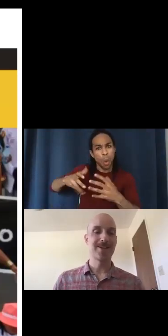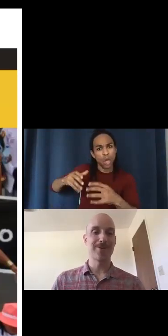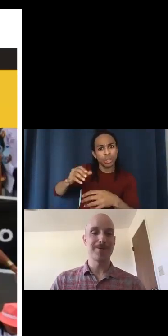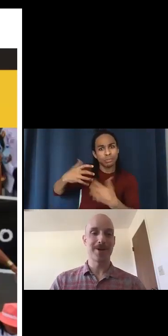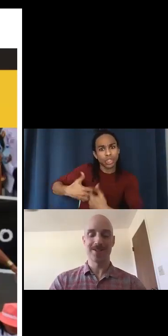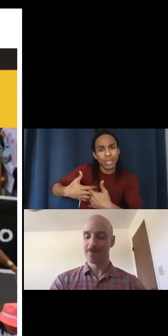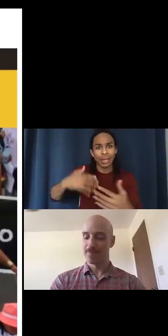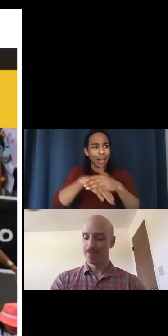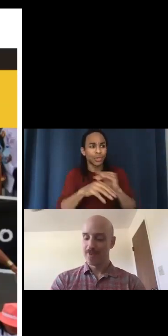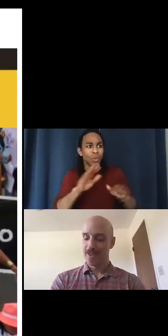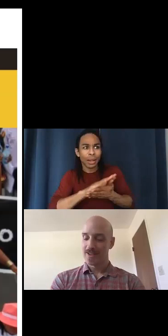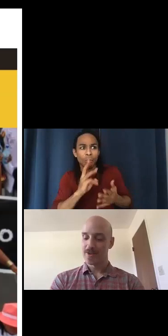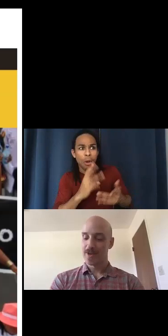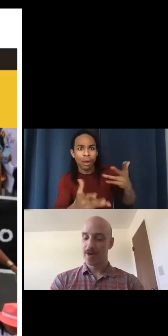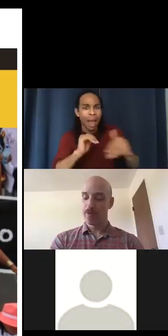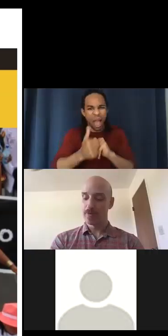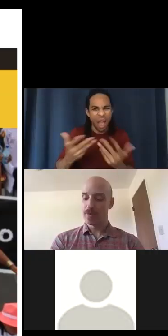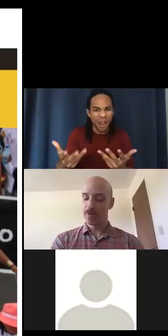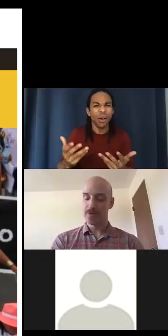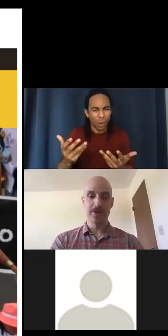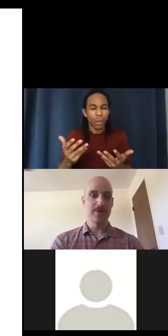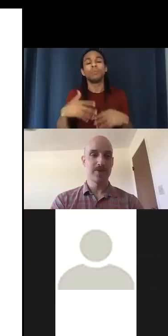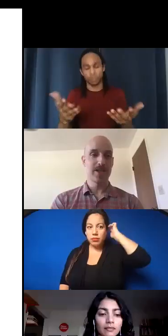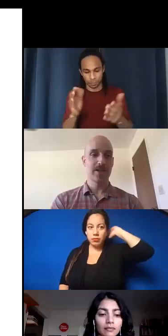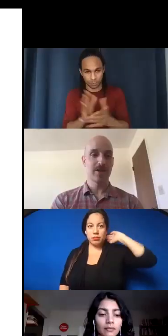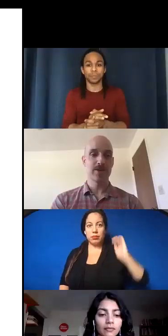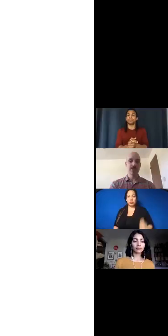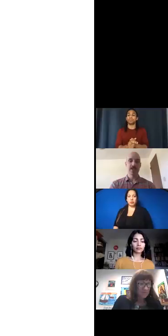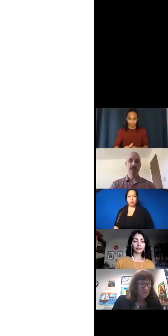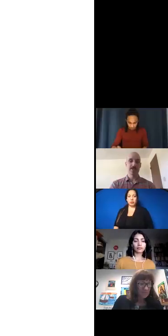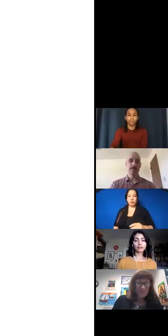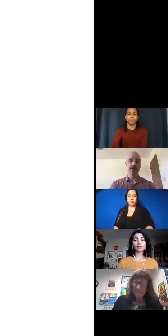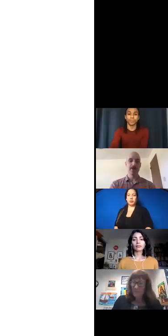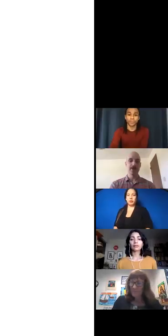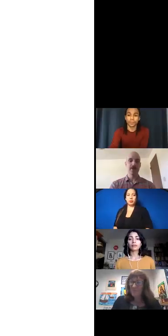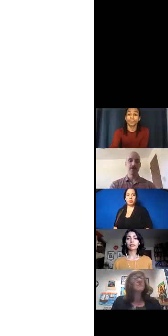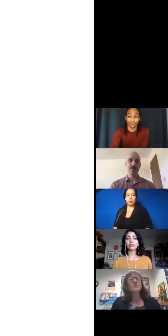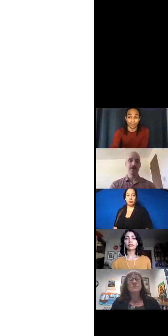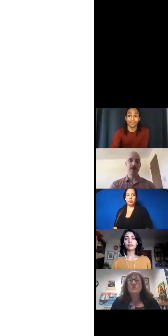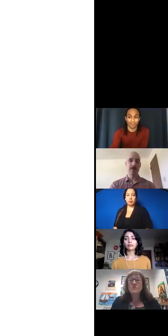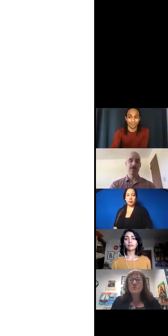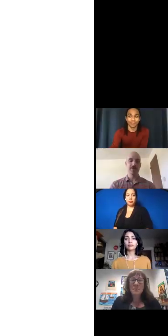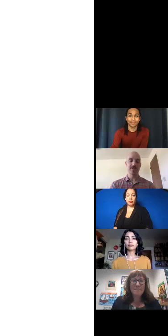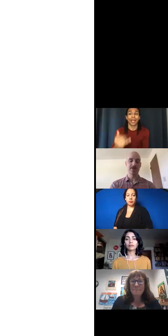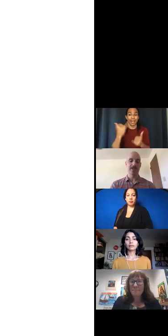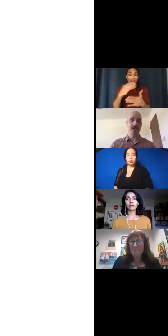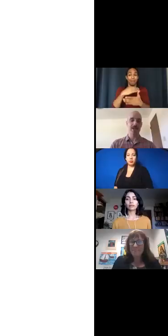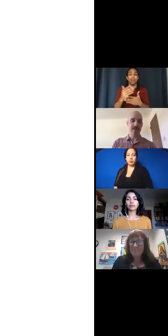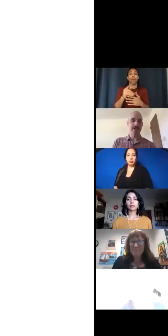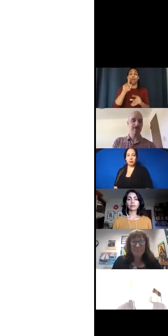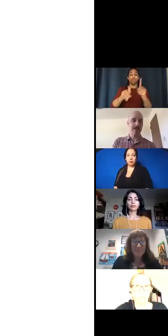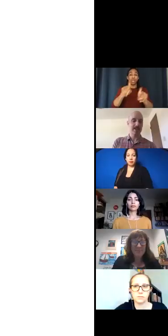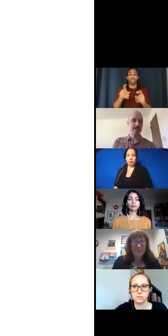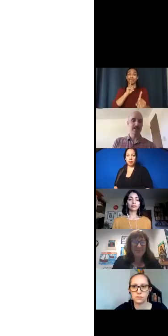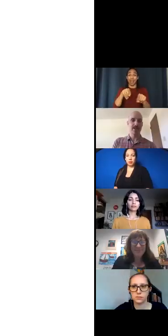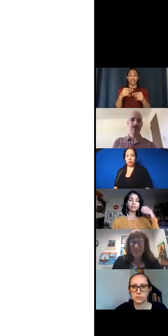Thank you very much. So now we'll move to the question and answer period hosted by Francisco Ortega and Kelly